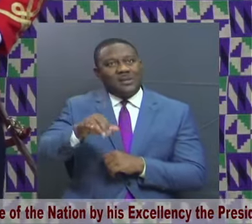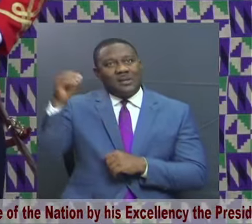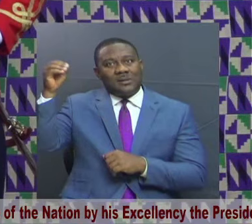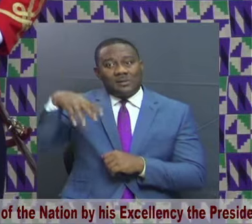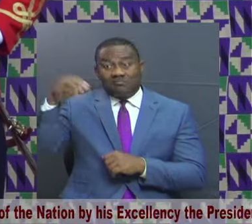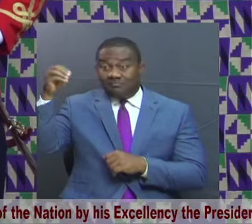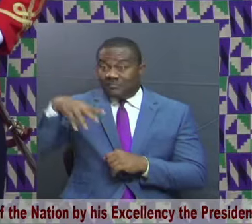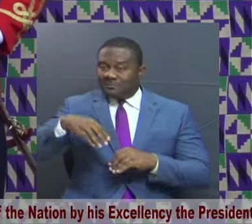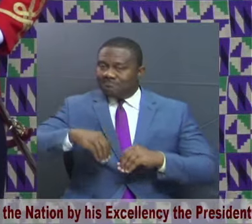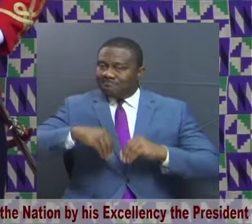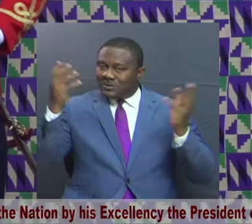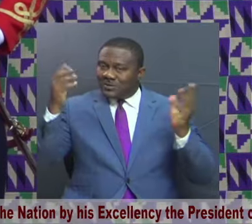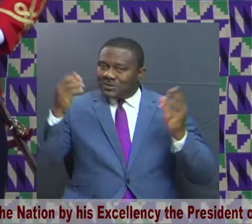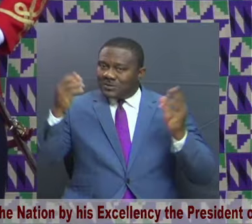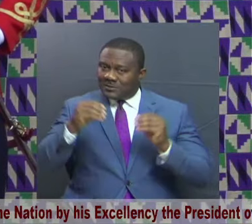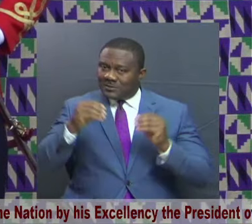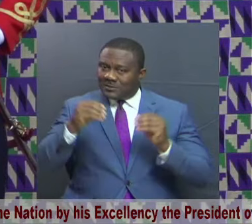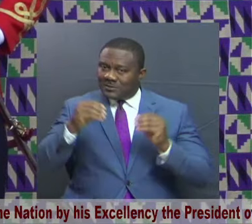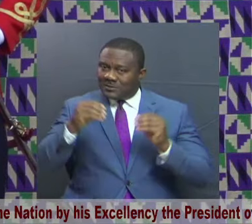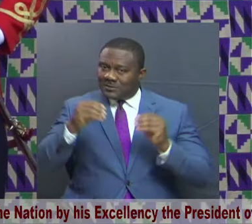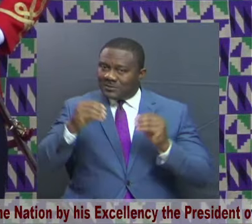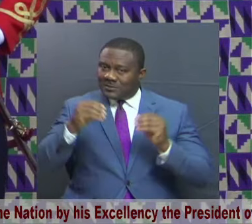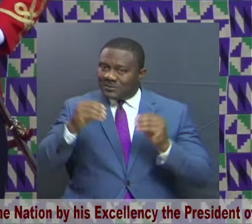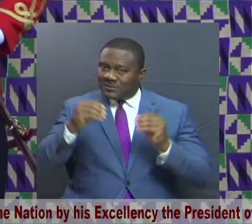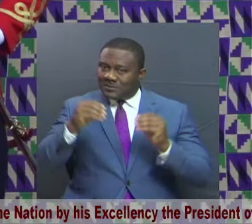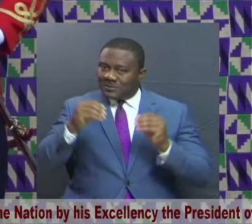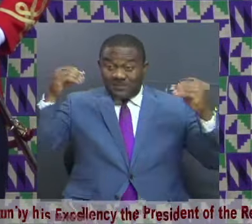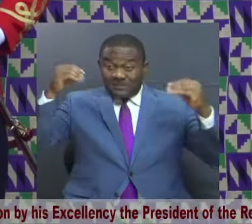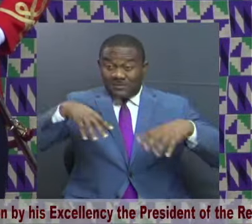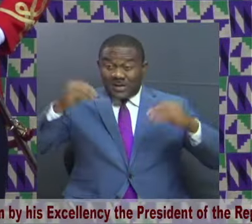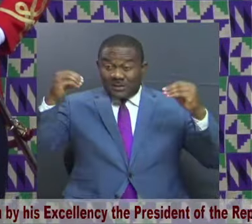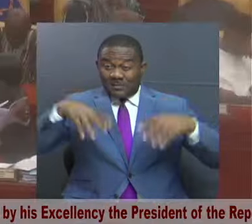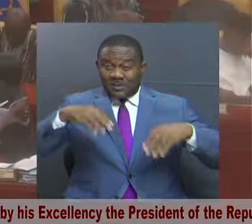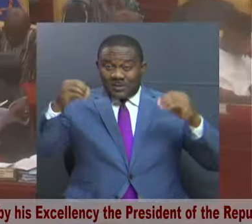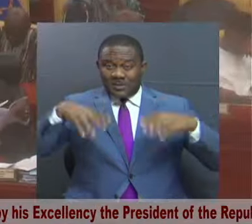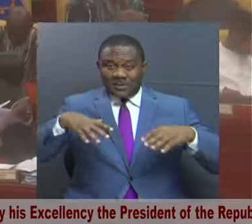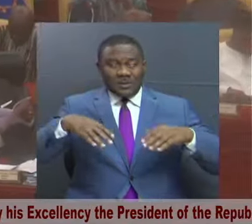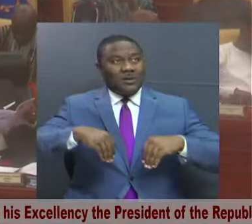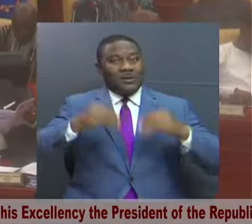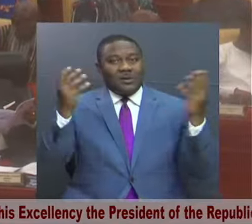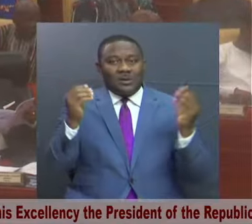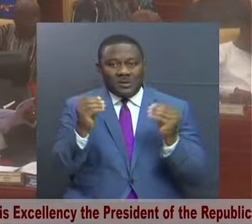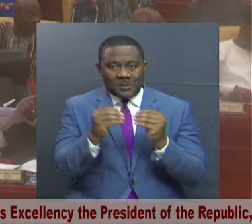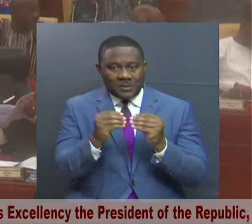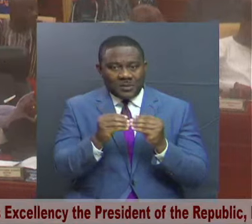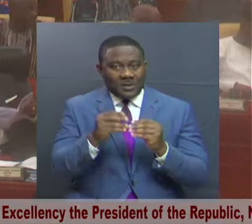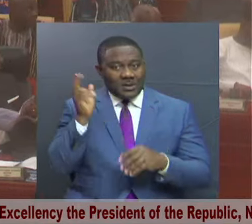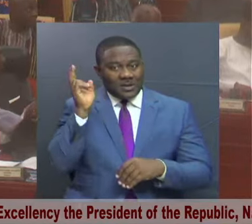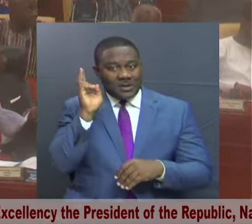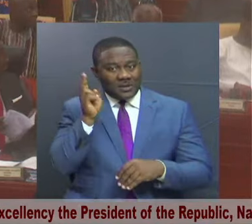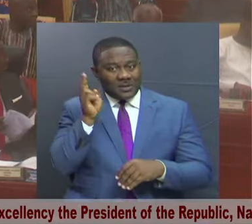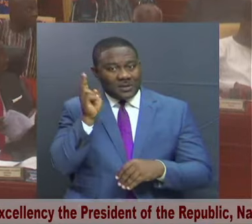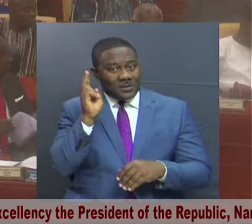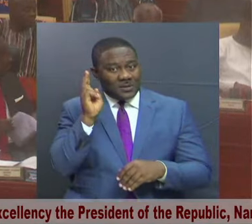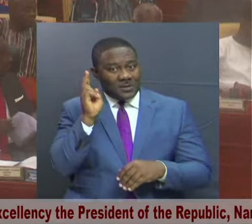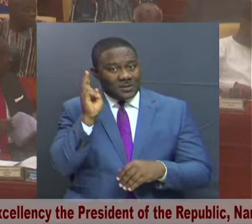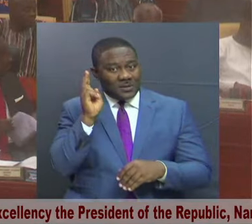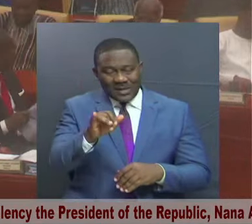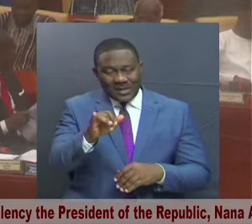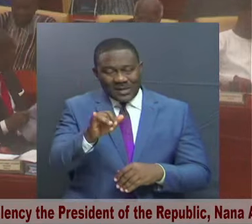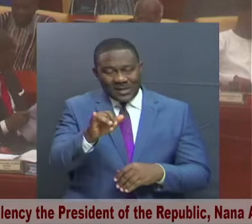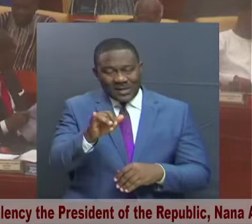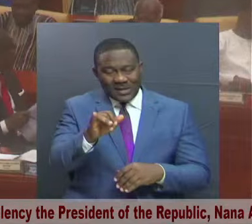shouts will not wish do so away in our history it will